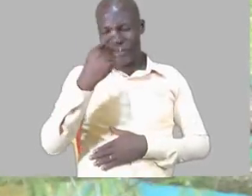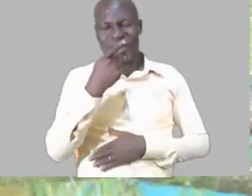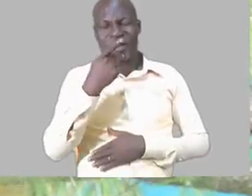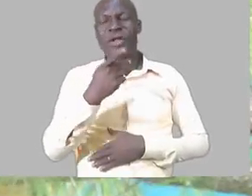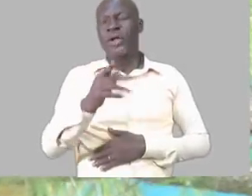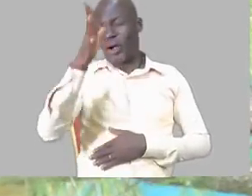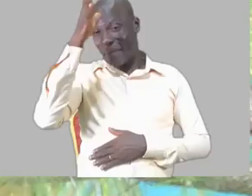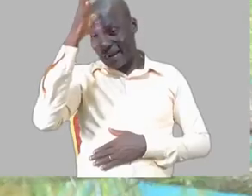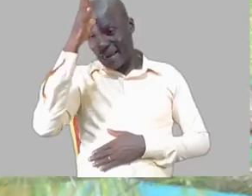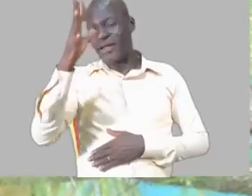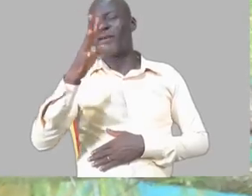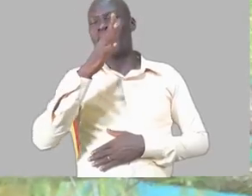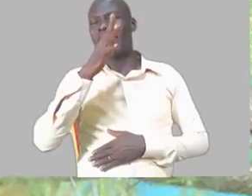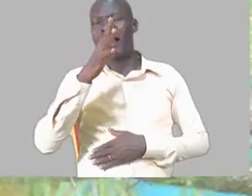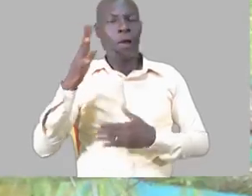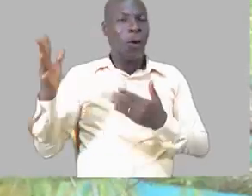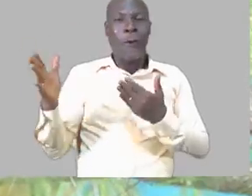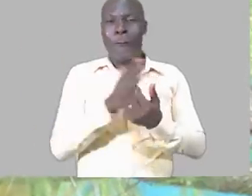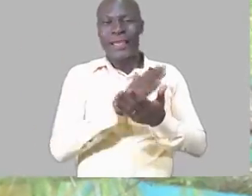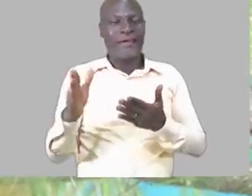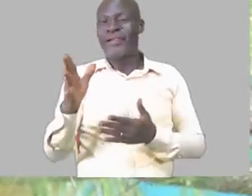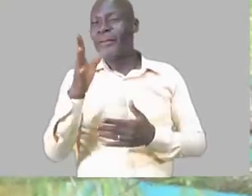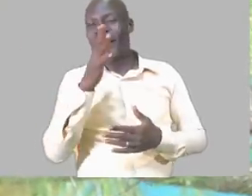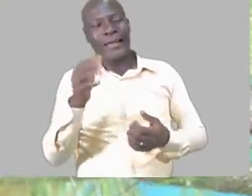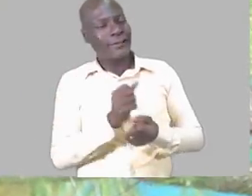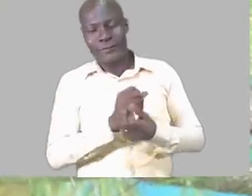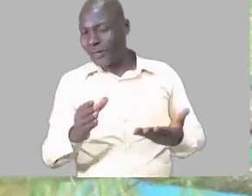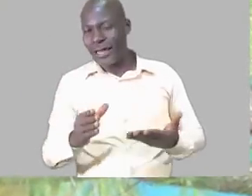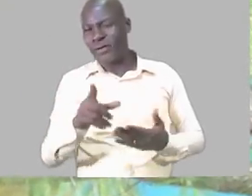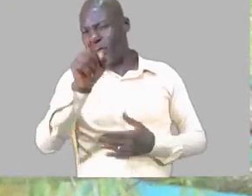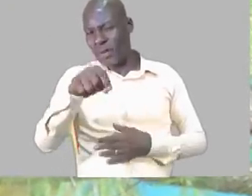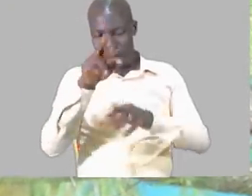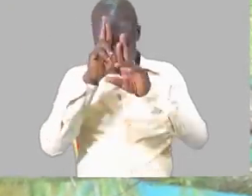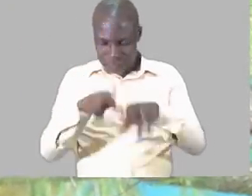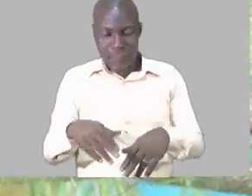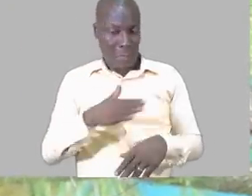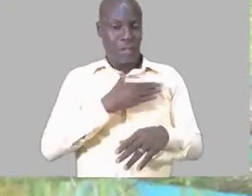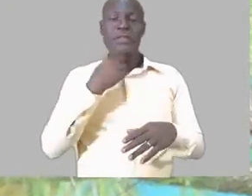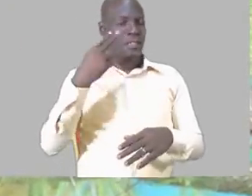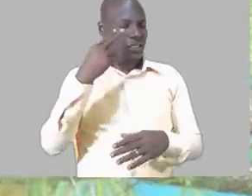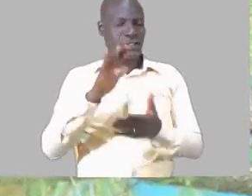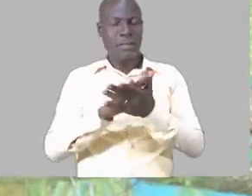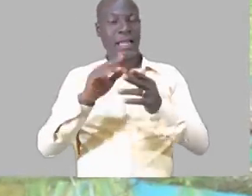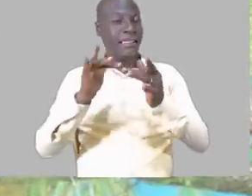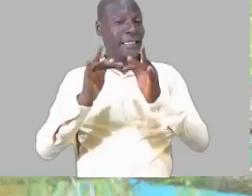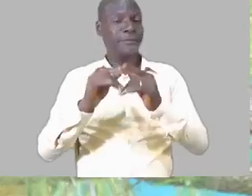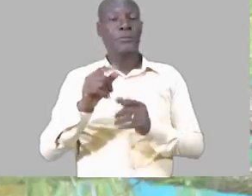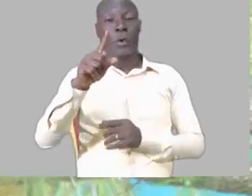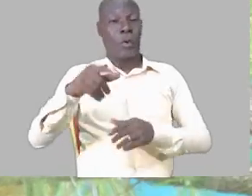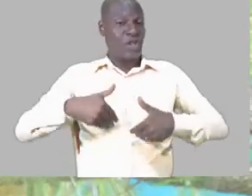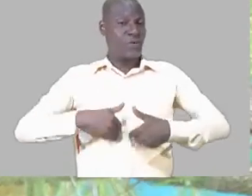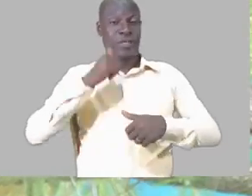den wa pratete e na ne me hobi wo social media so e tache makoma se ababa